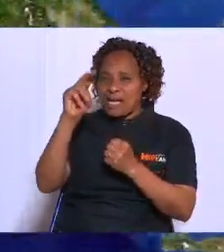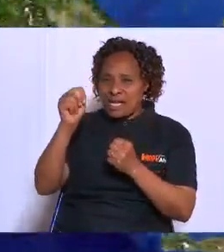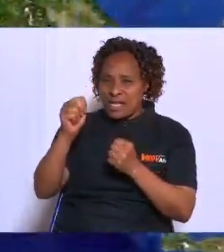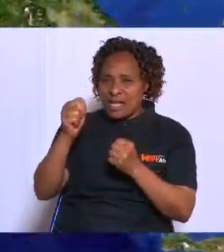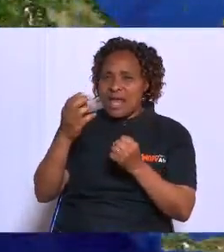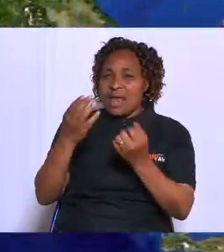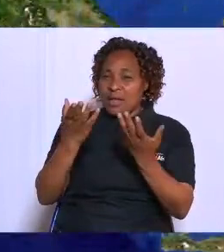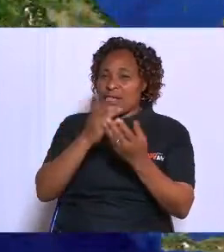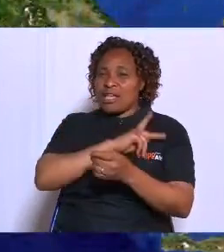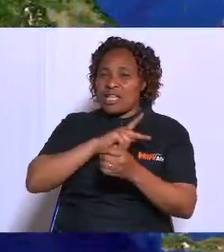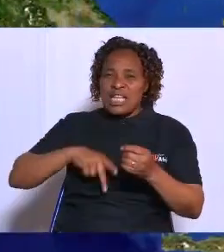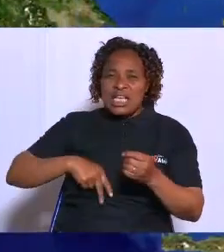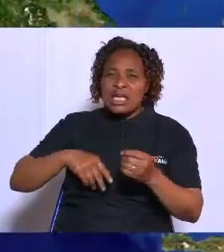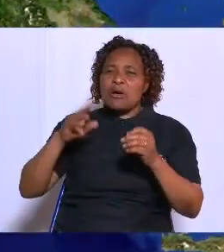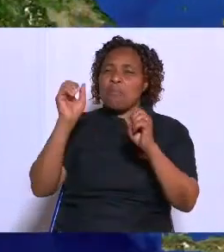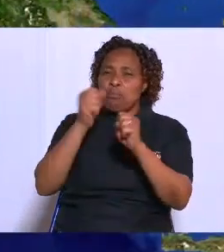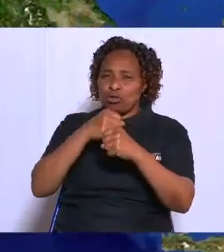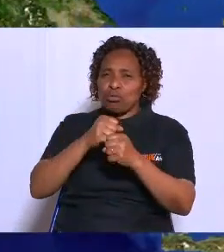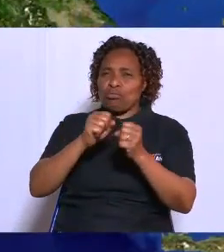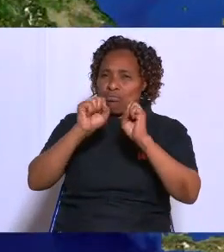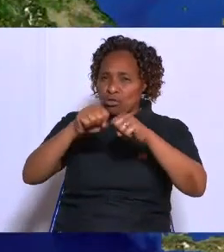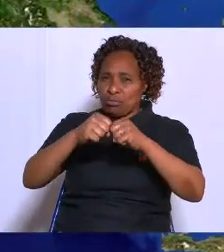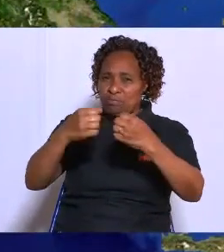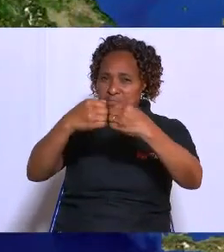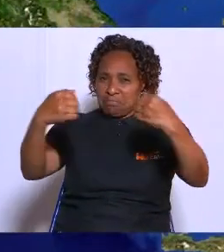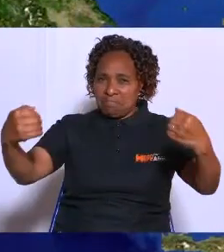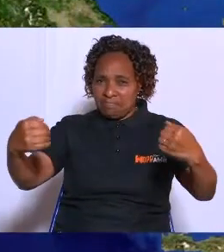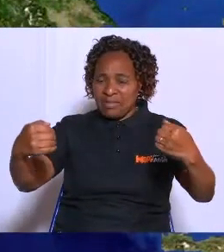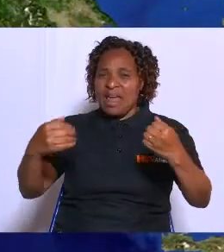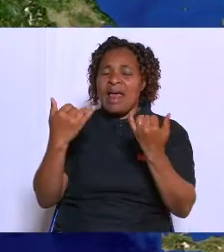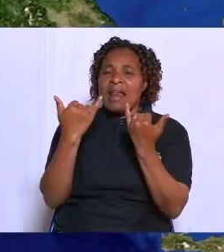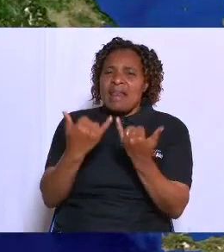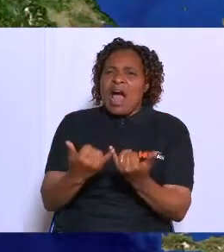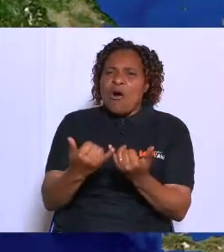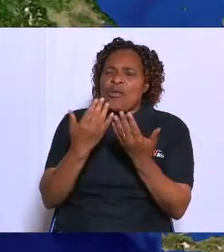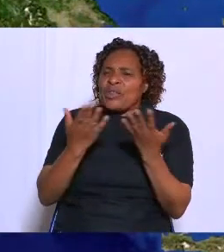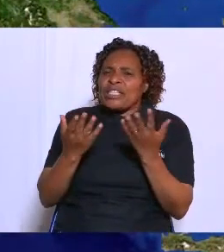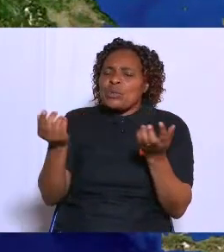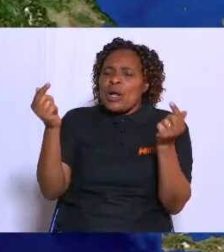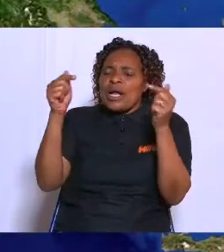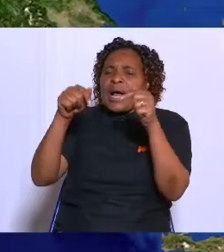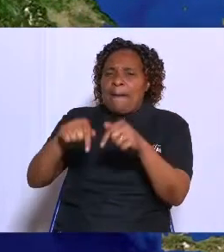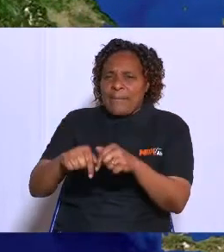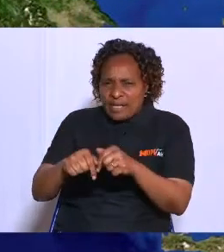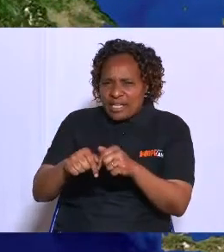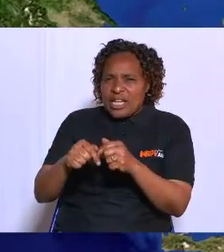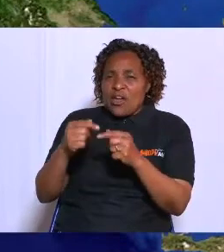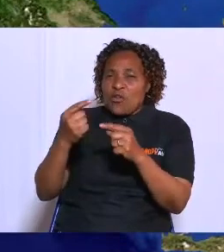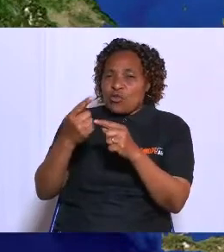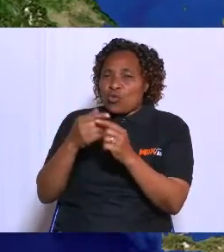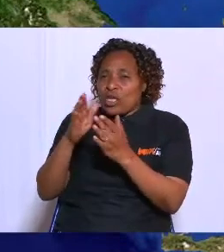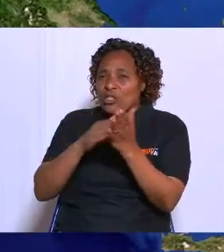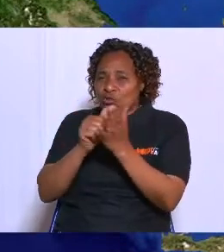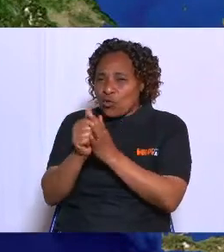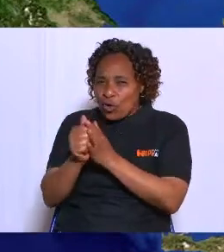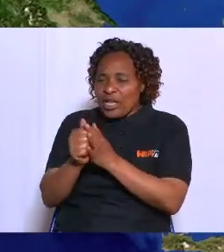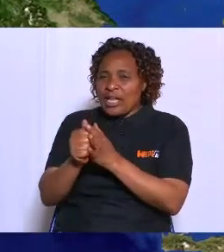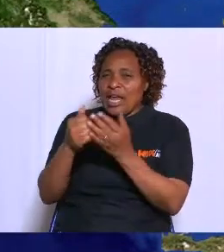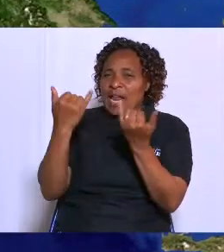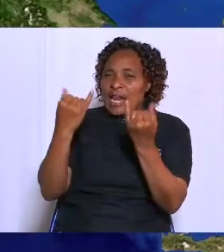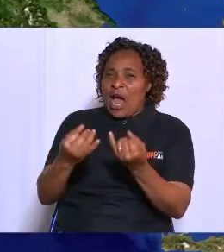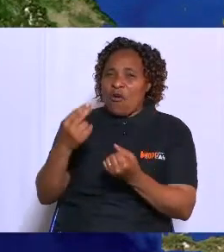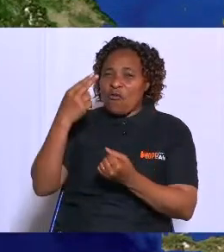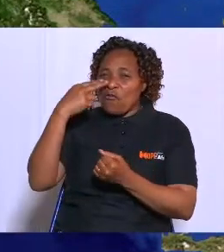apart the the Heathen tribes were coming down and carving up the Roman Empire the Franks a